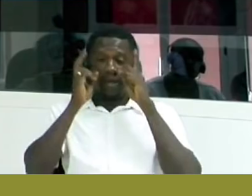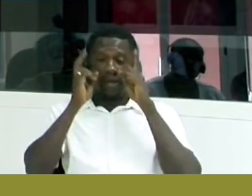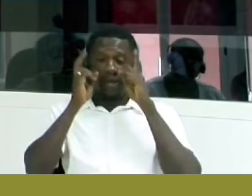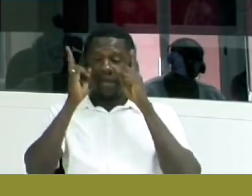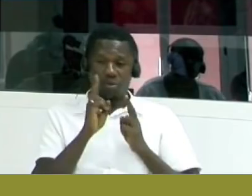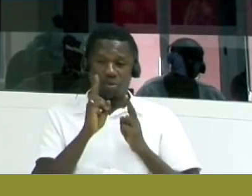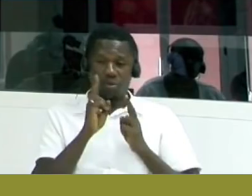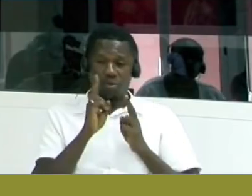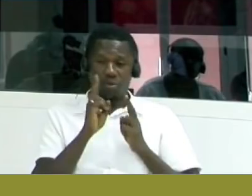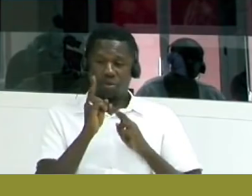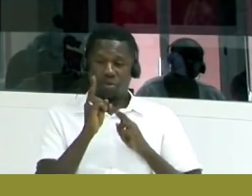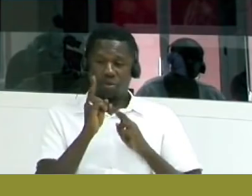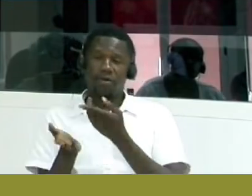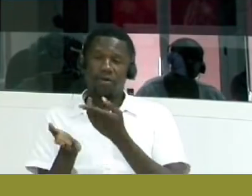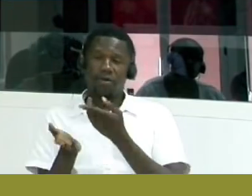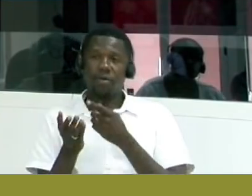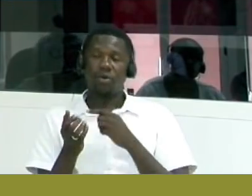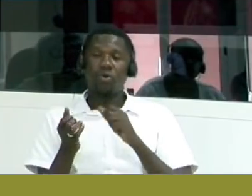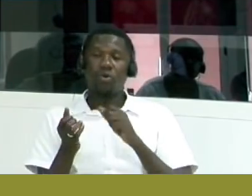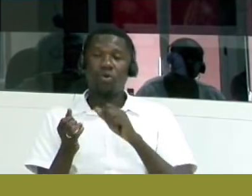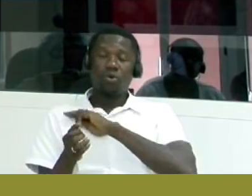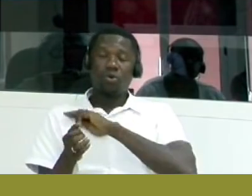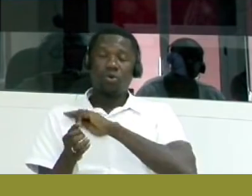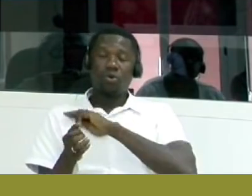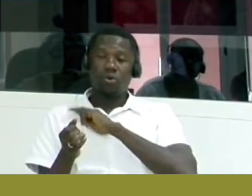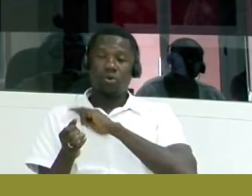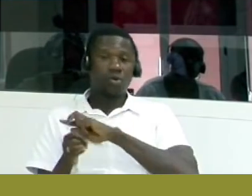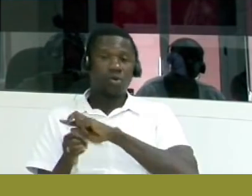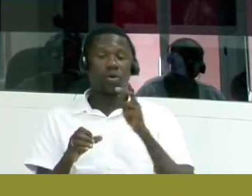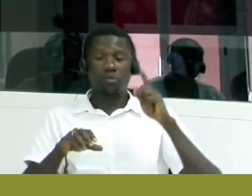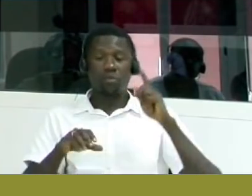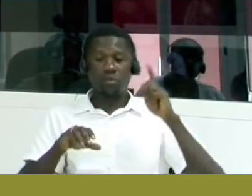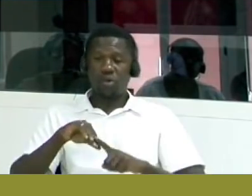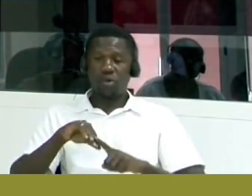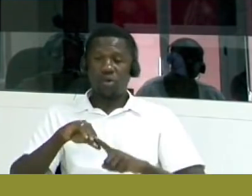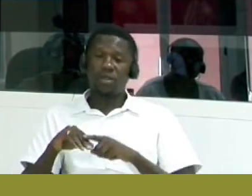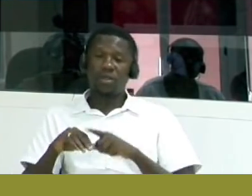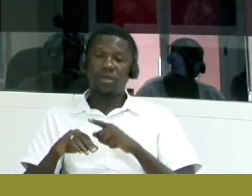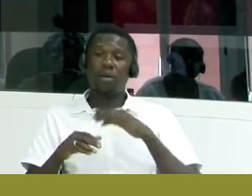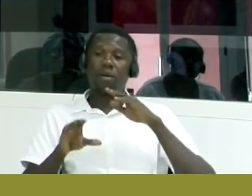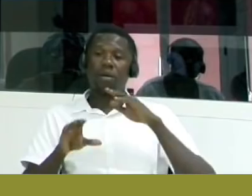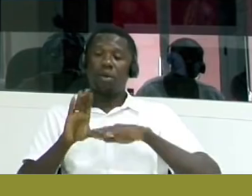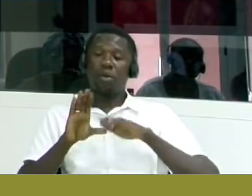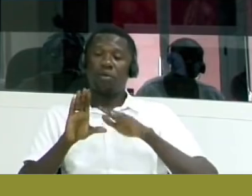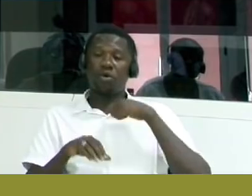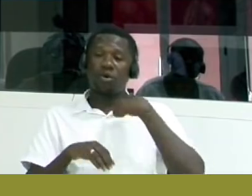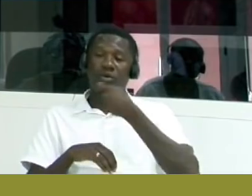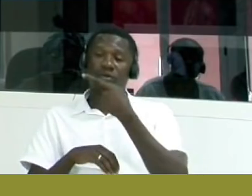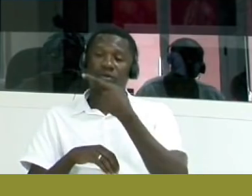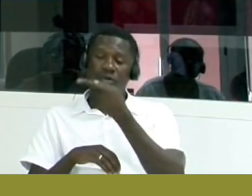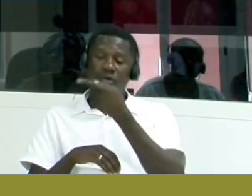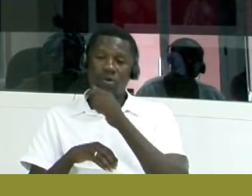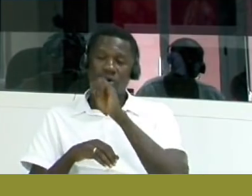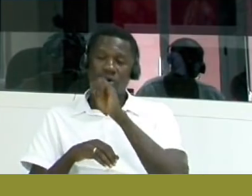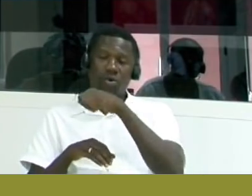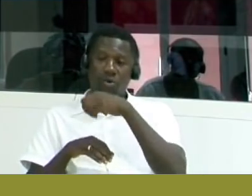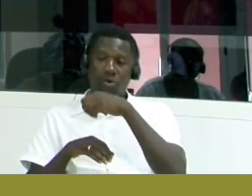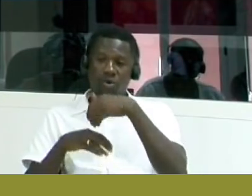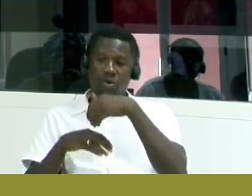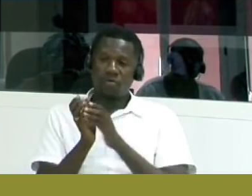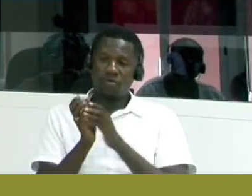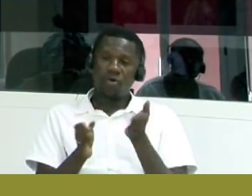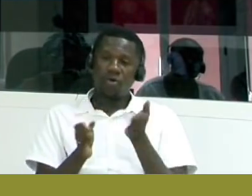live ammunition. Yeah. You also did not punish members of your forces for